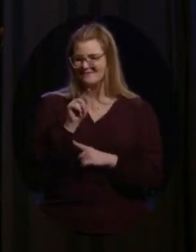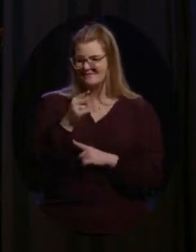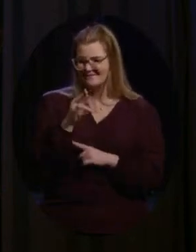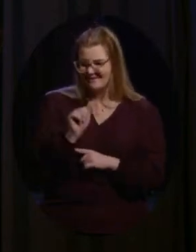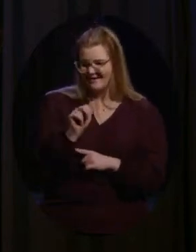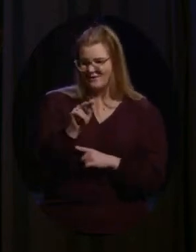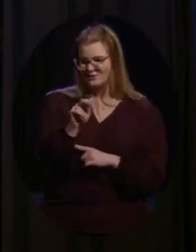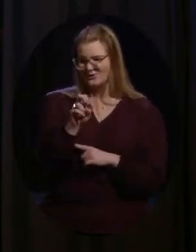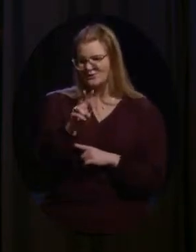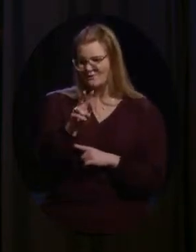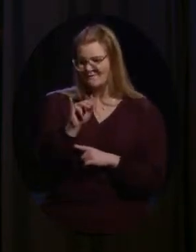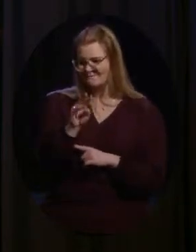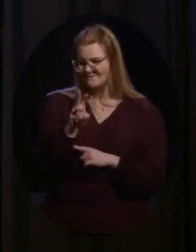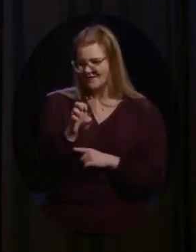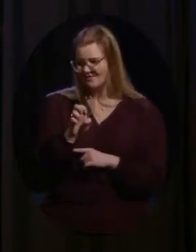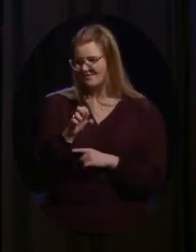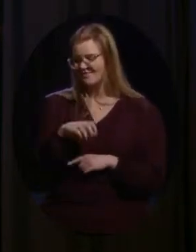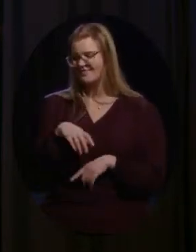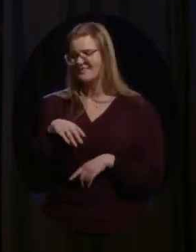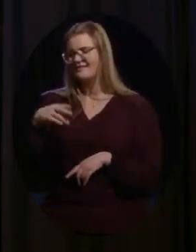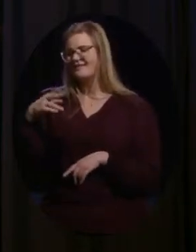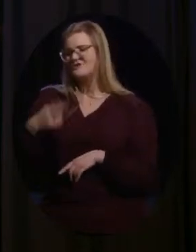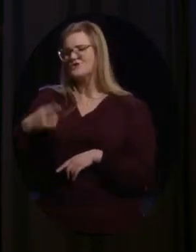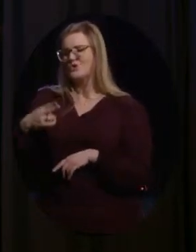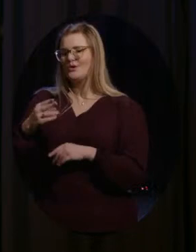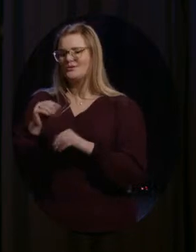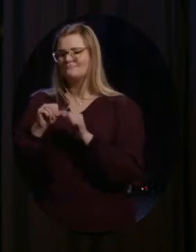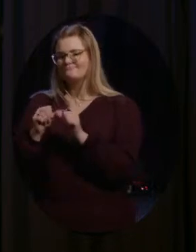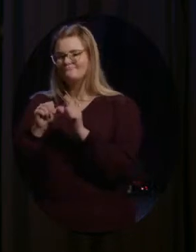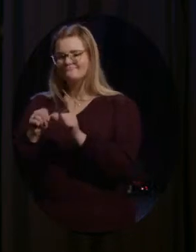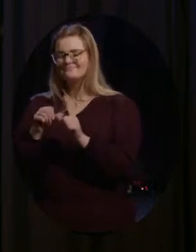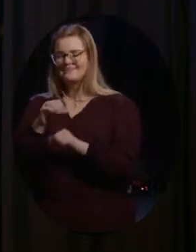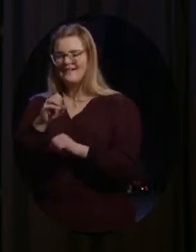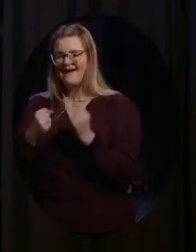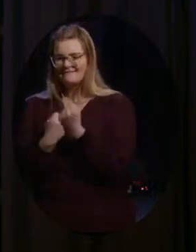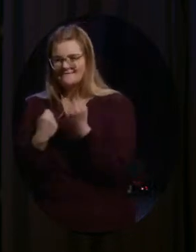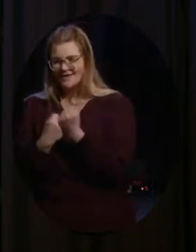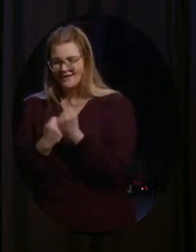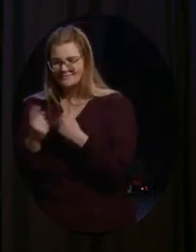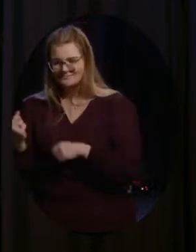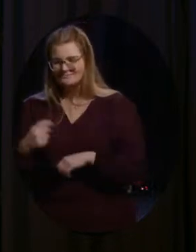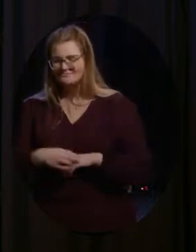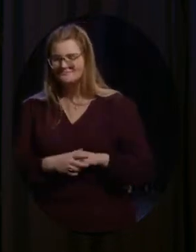advocate, Historic Preservation Advocate Anna Edwards.